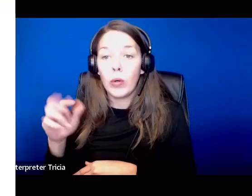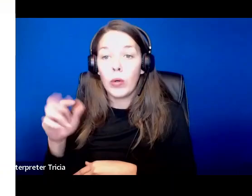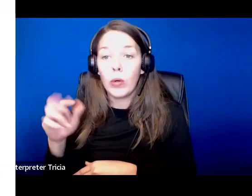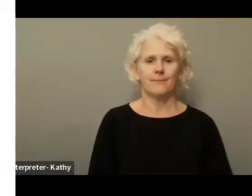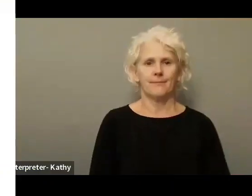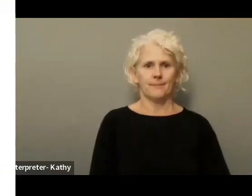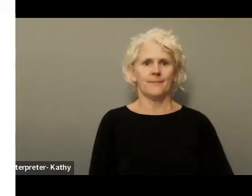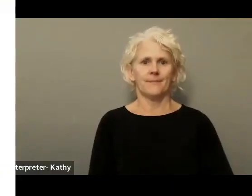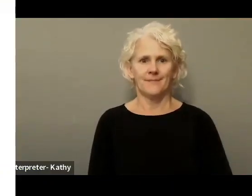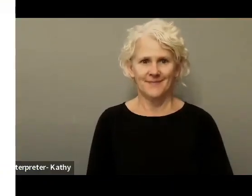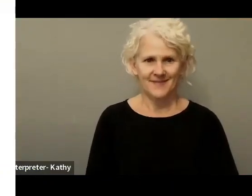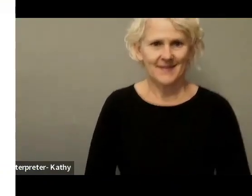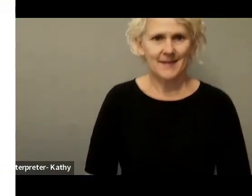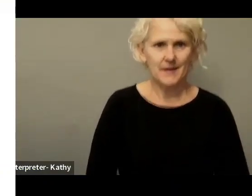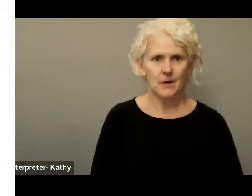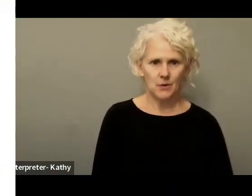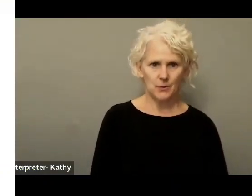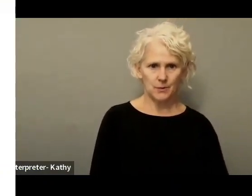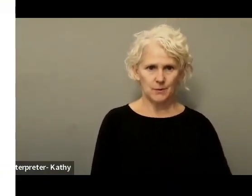and